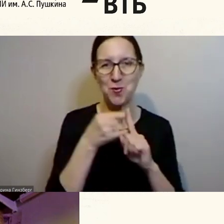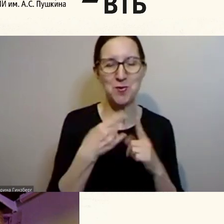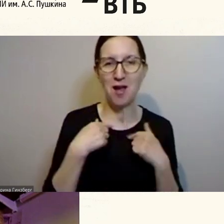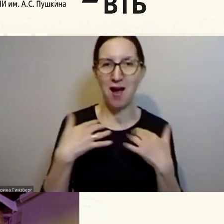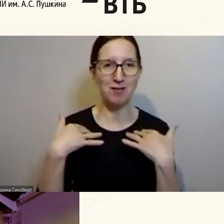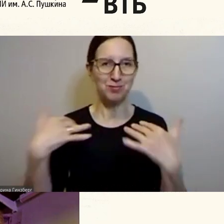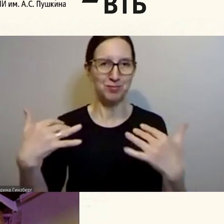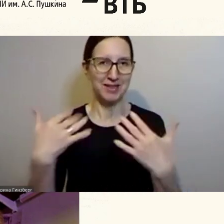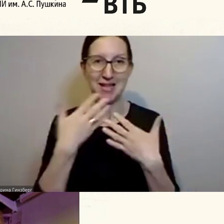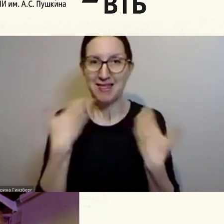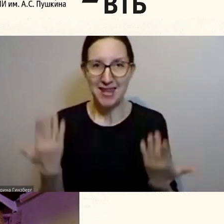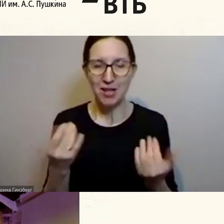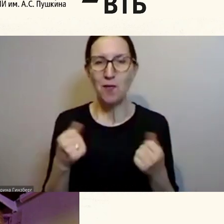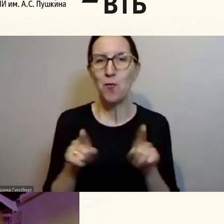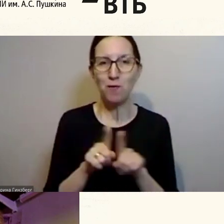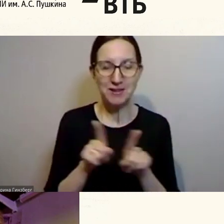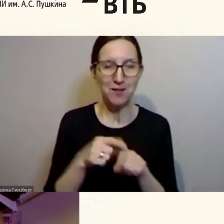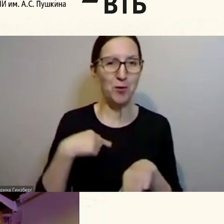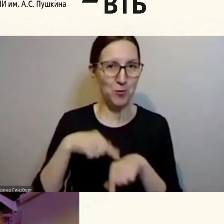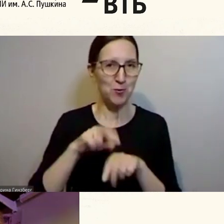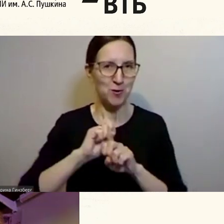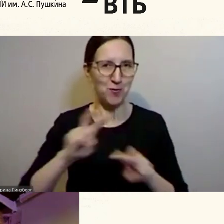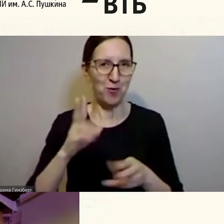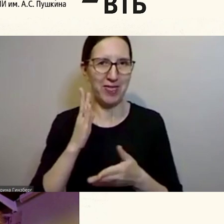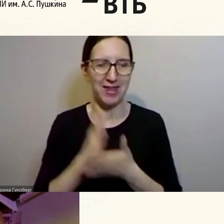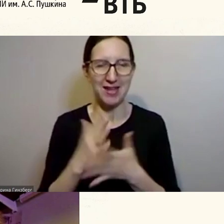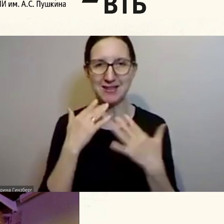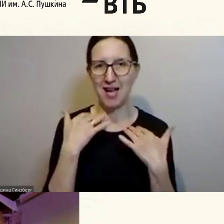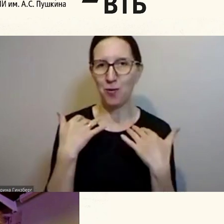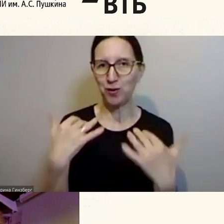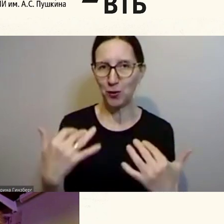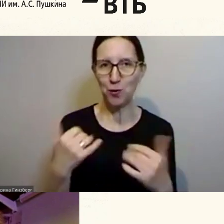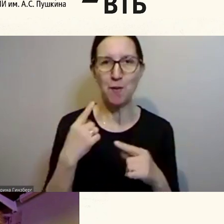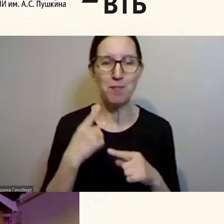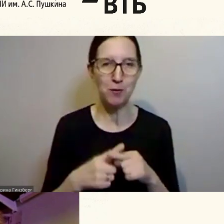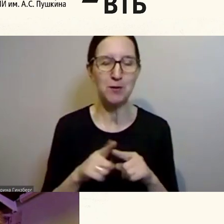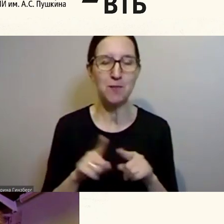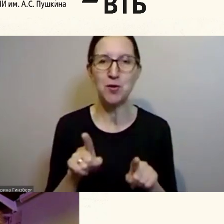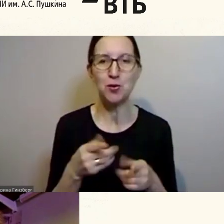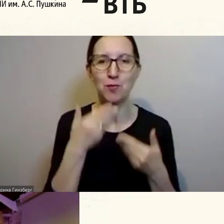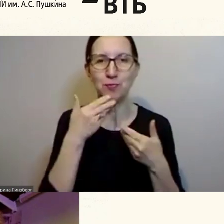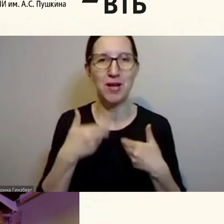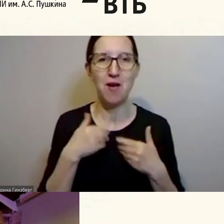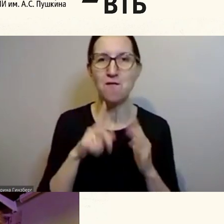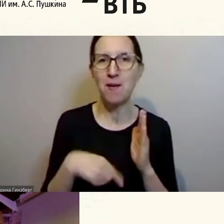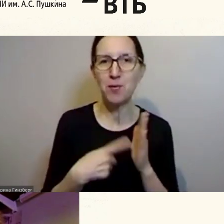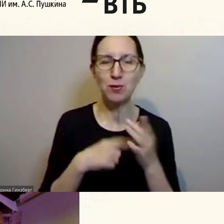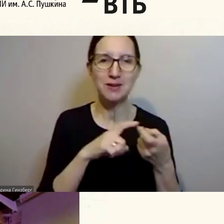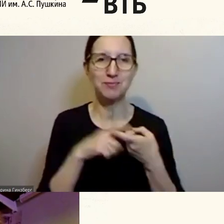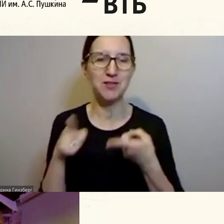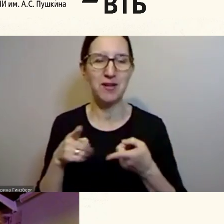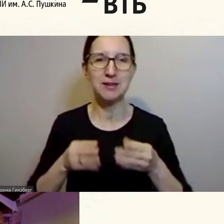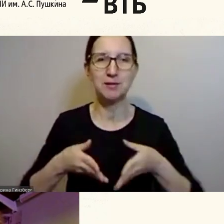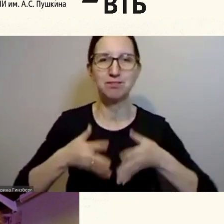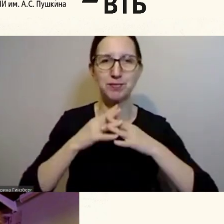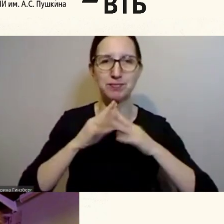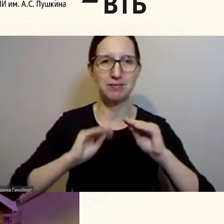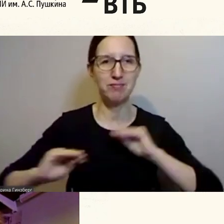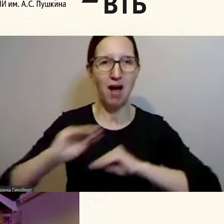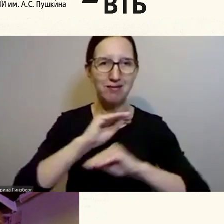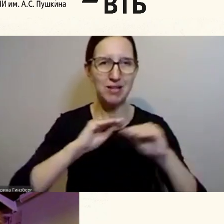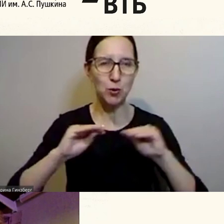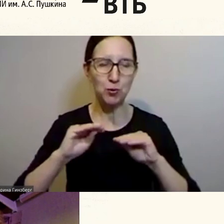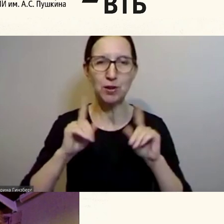question about architecture, right from the beginning, Bill was interested in